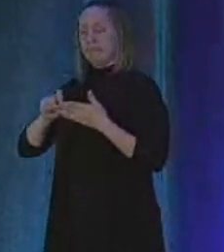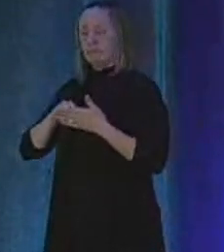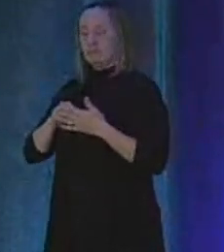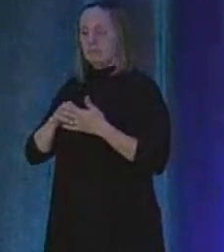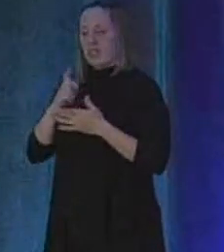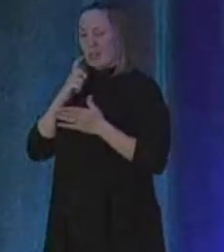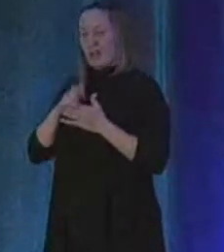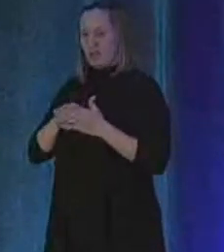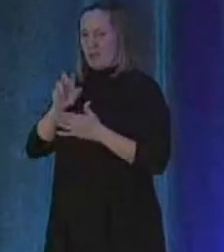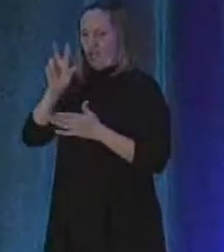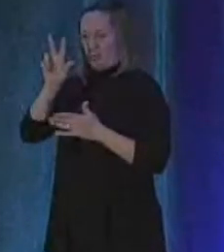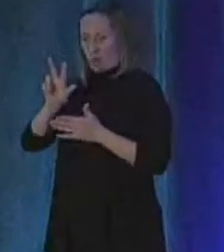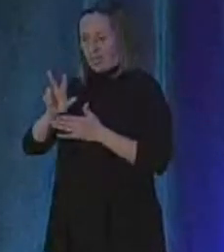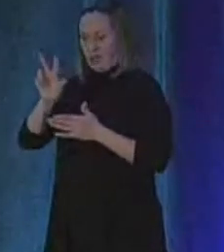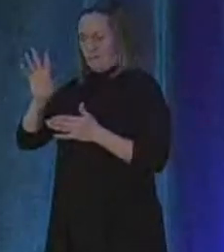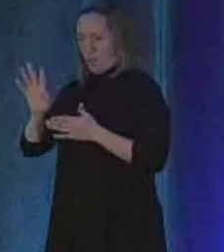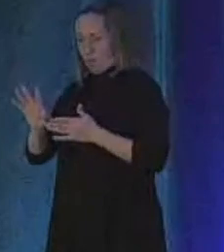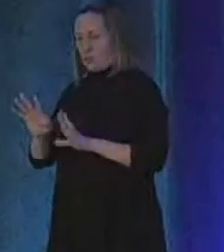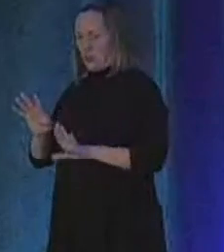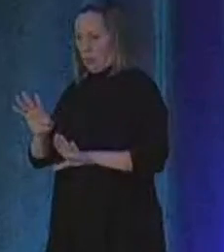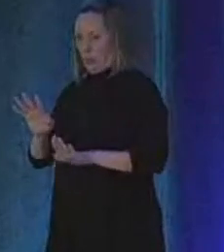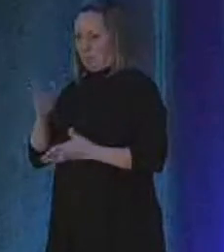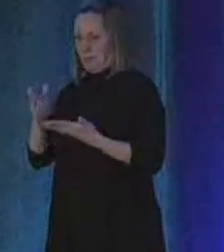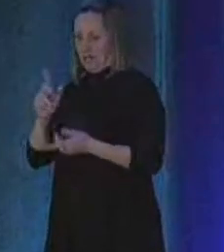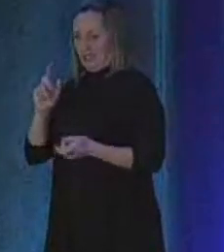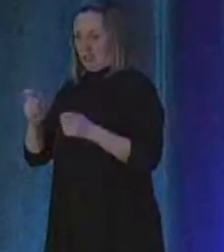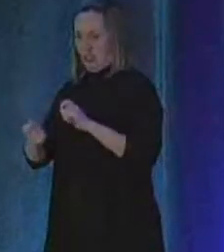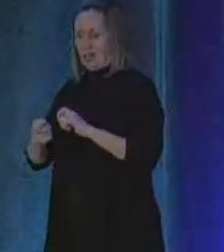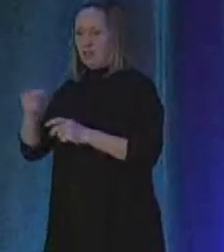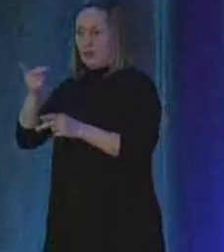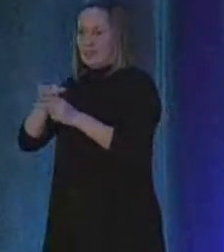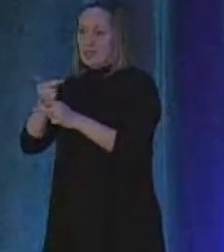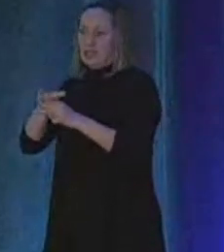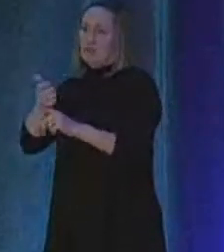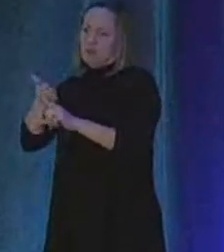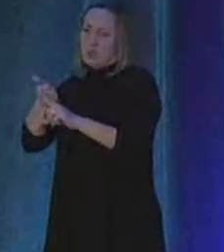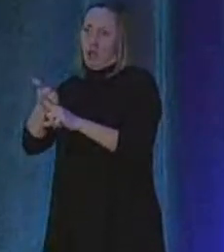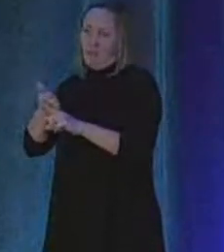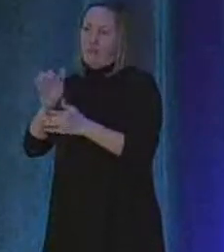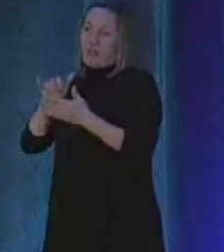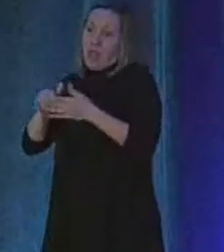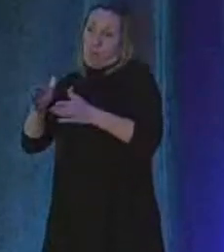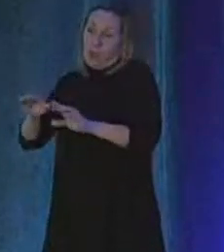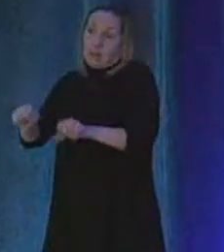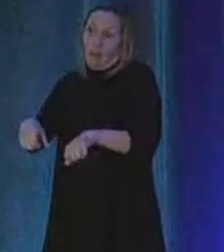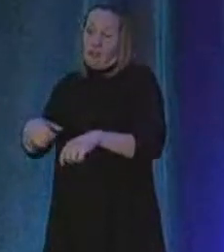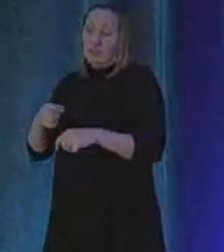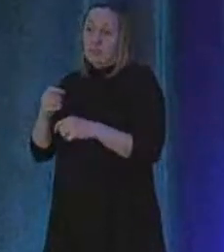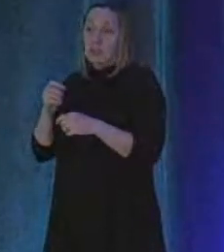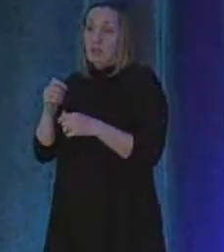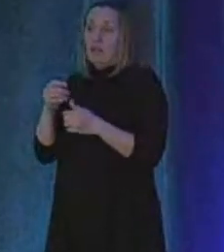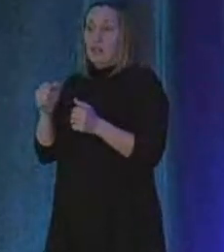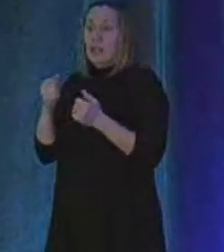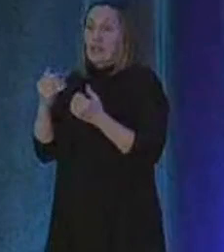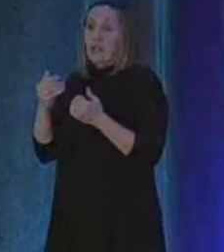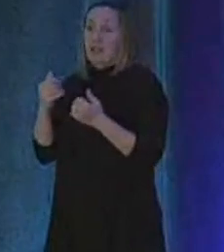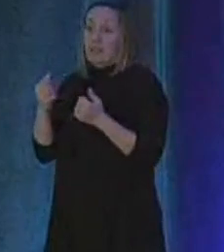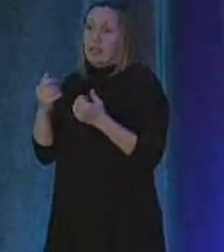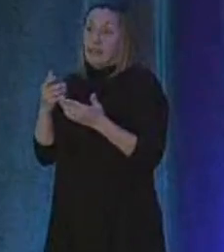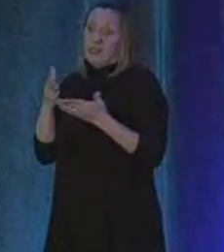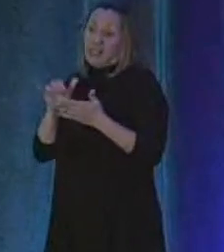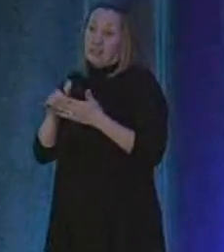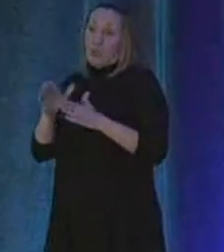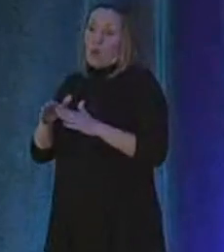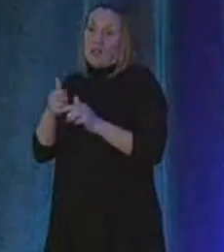and 4s a lot, maybe I need to make some changes. So you can take care of yourself that way and give yourself a way to keep track of yourself